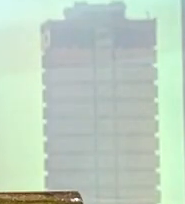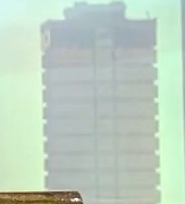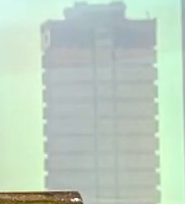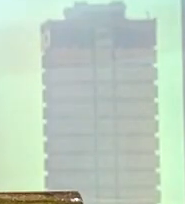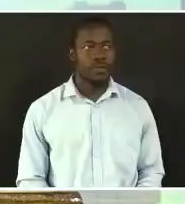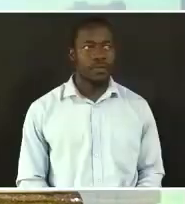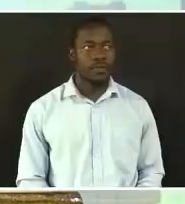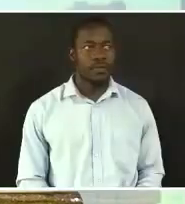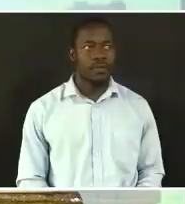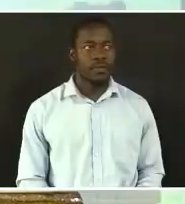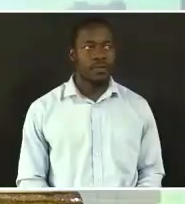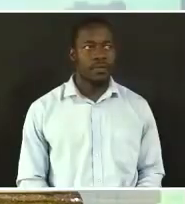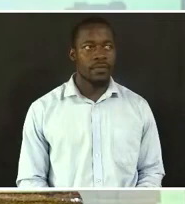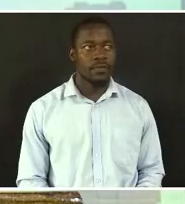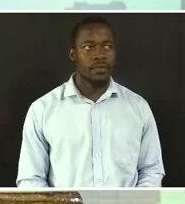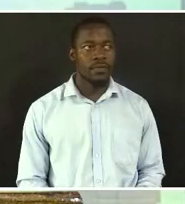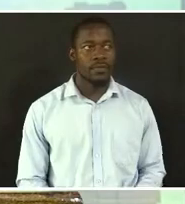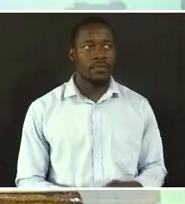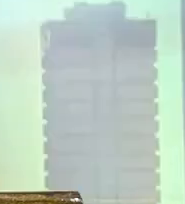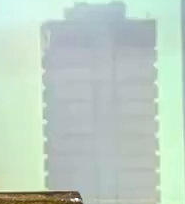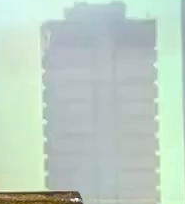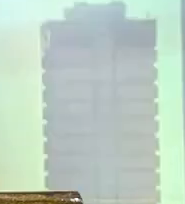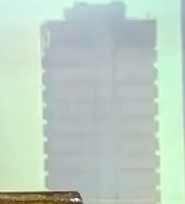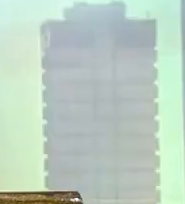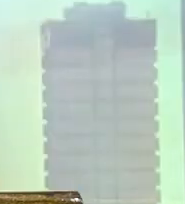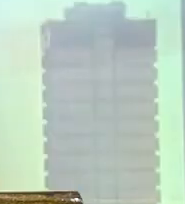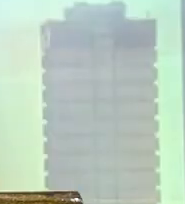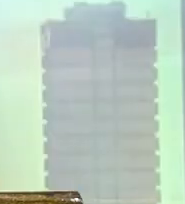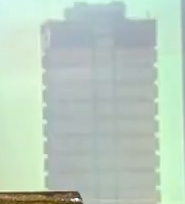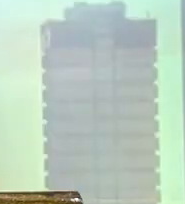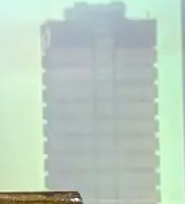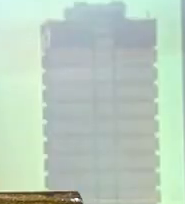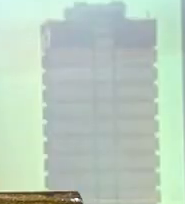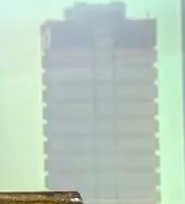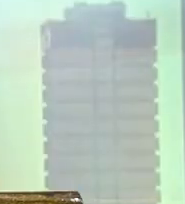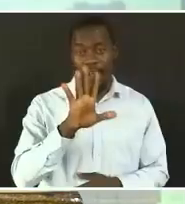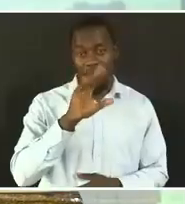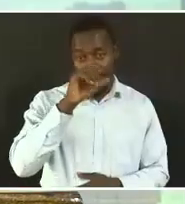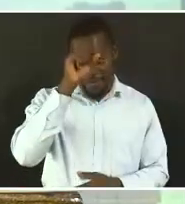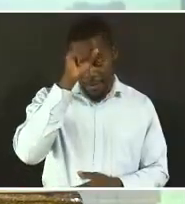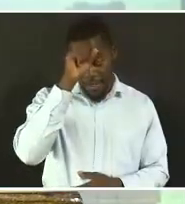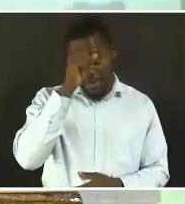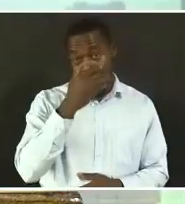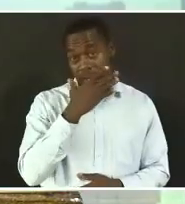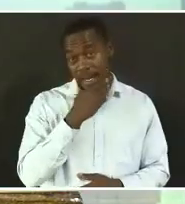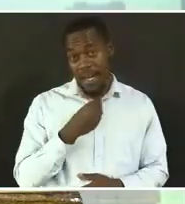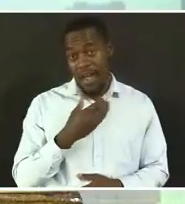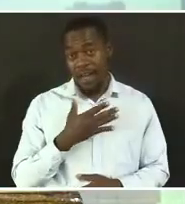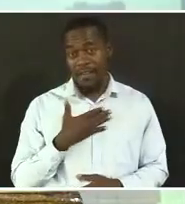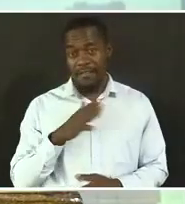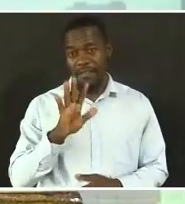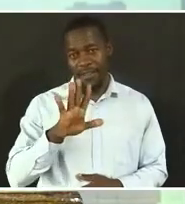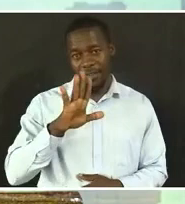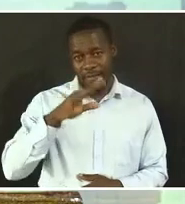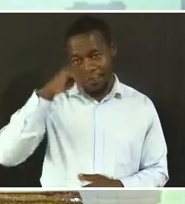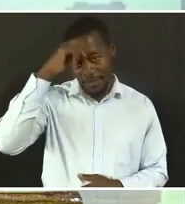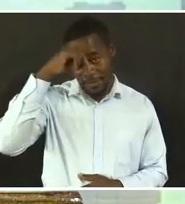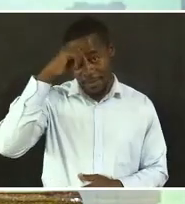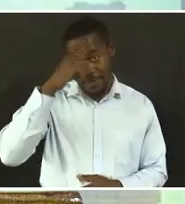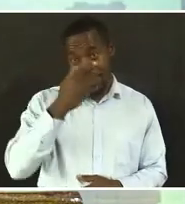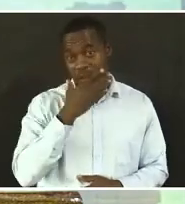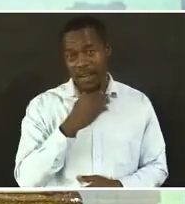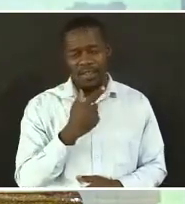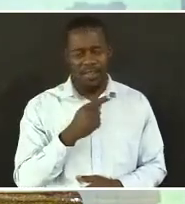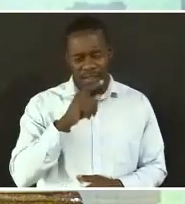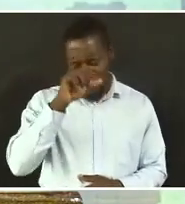church. All those virgins, the Bible says they trimmed their lamps. The foolish said to